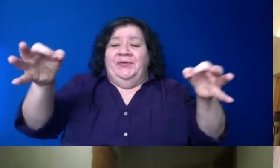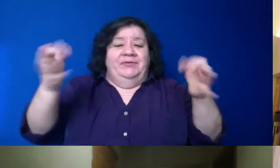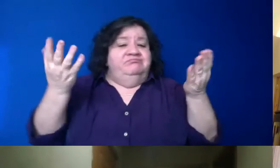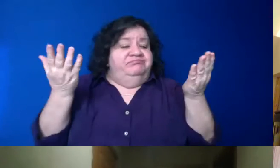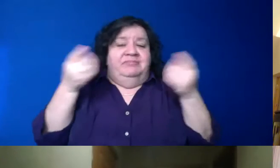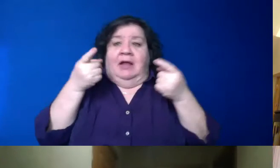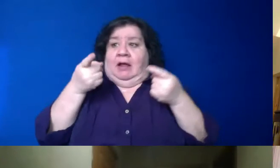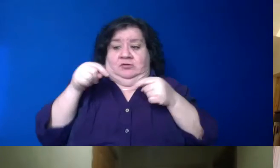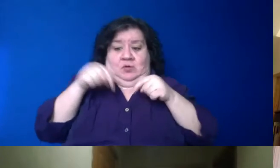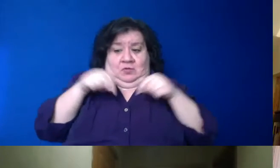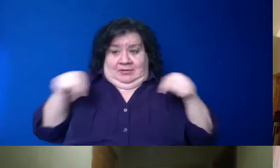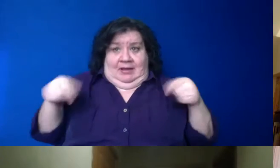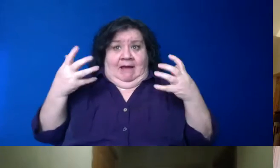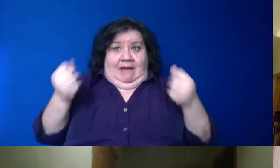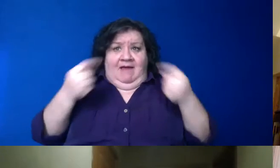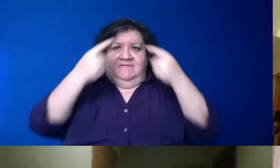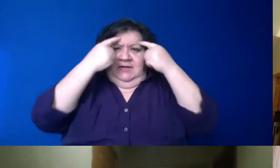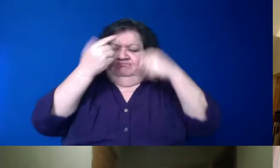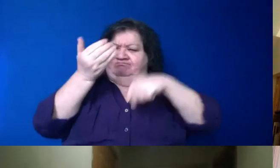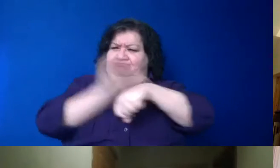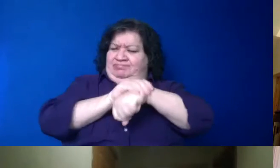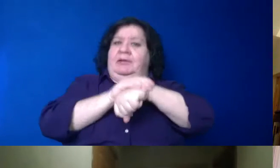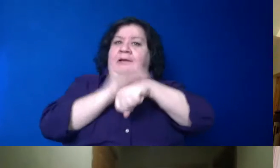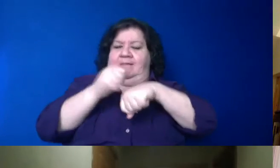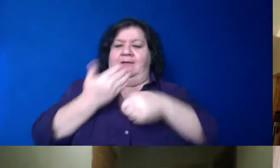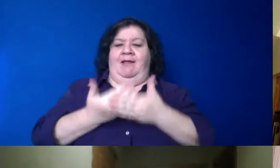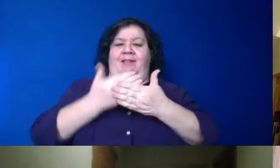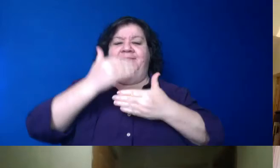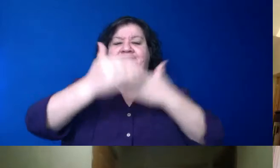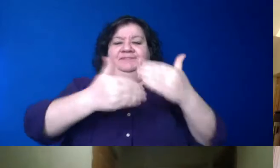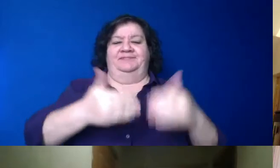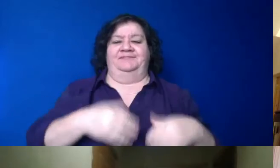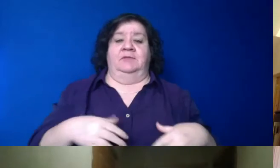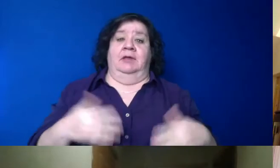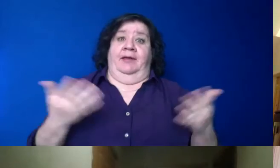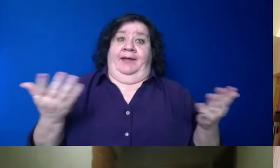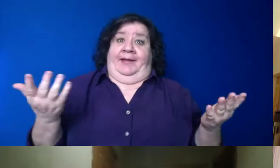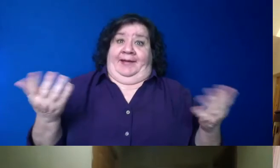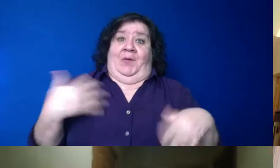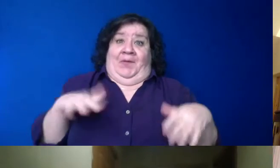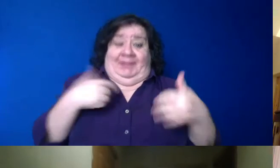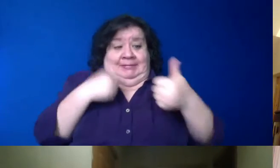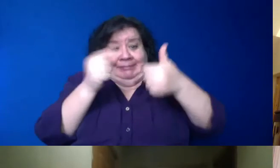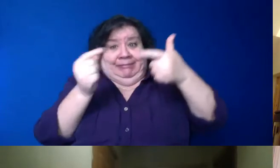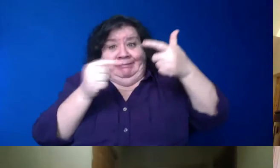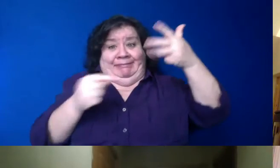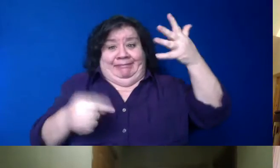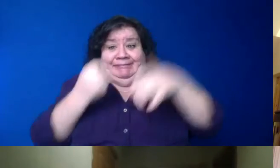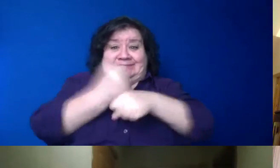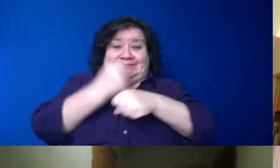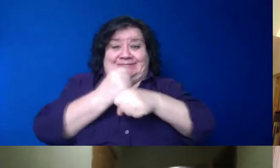moment, that constitutes my thinking, and I'd love to have your feedback and input. Thank you very much, Madam Chair. Back to